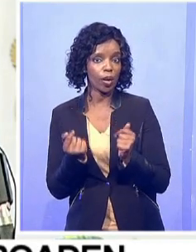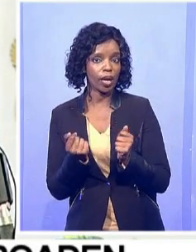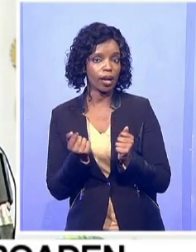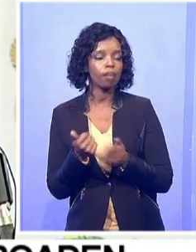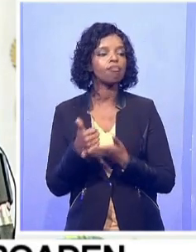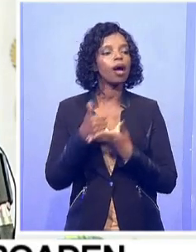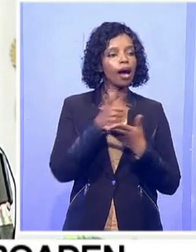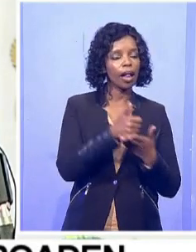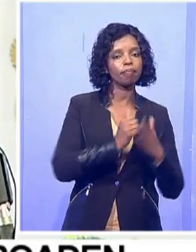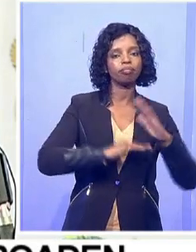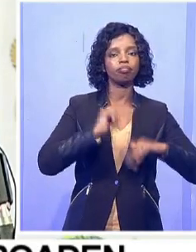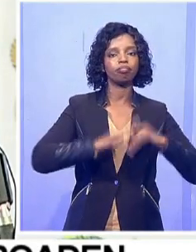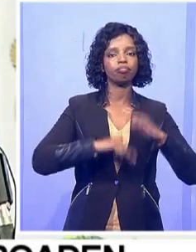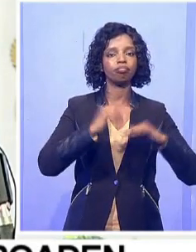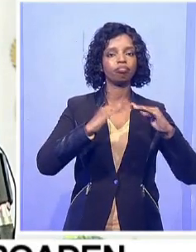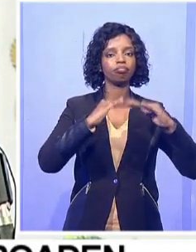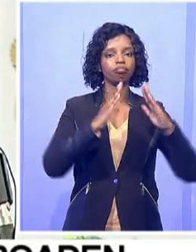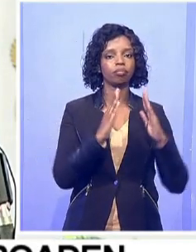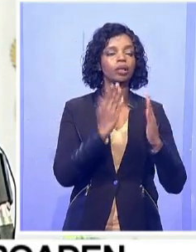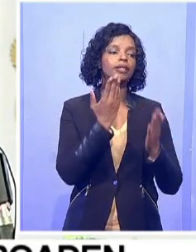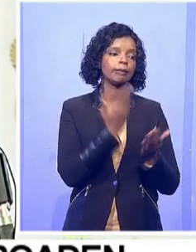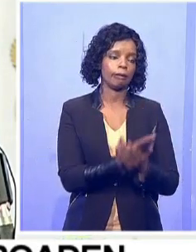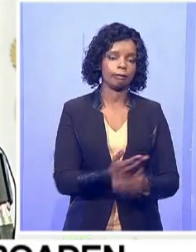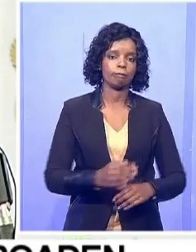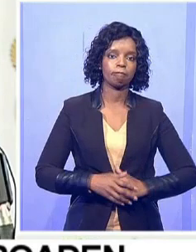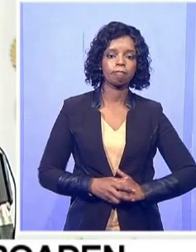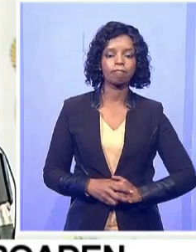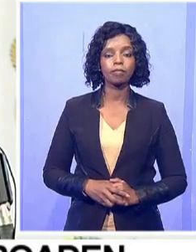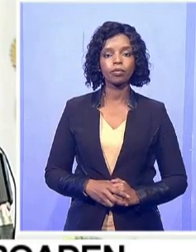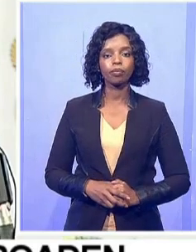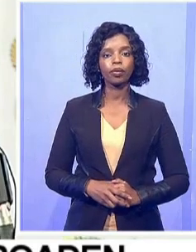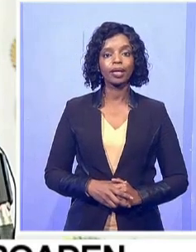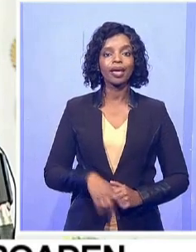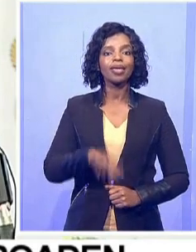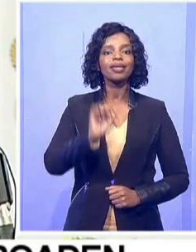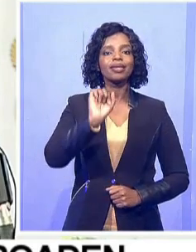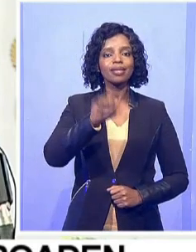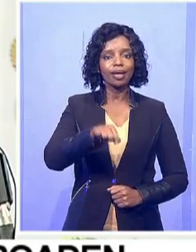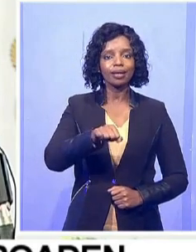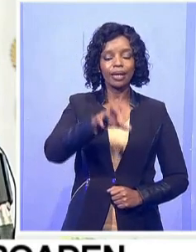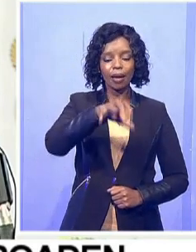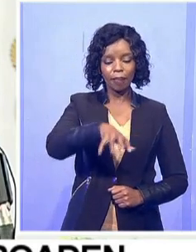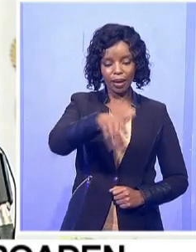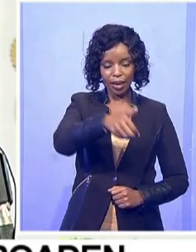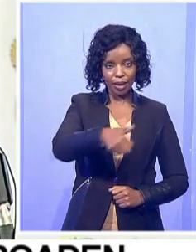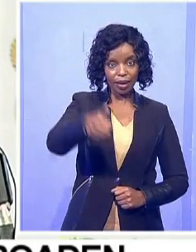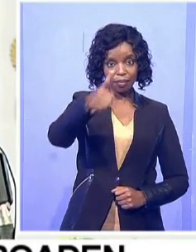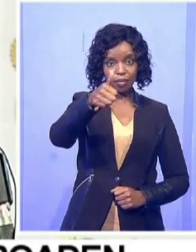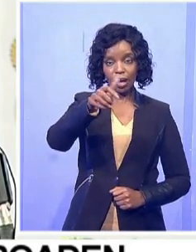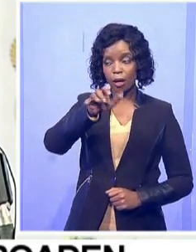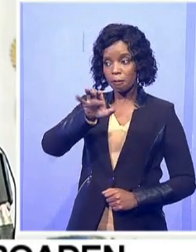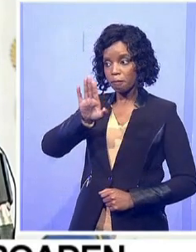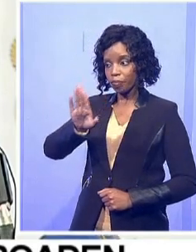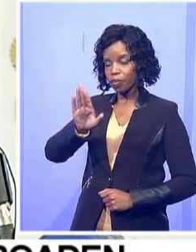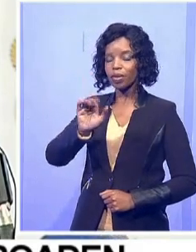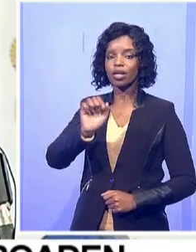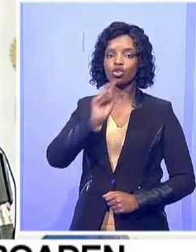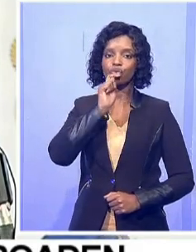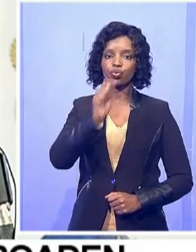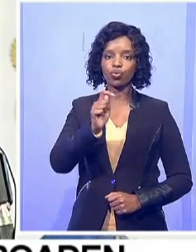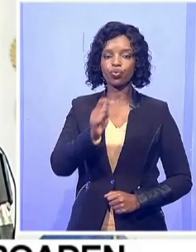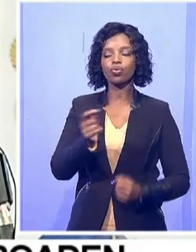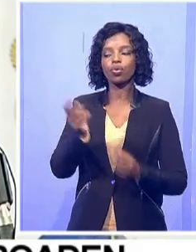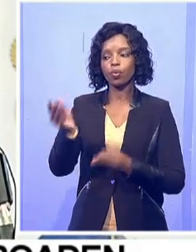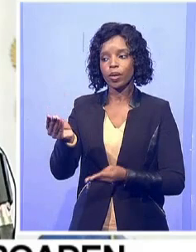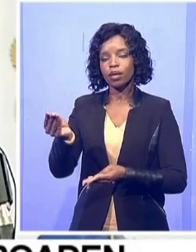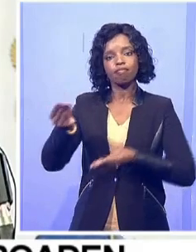Yes, Premier, we must acknowledge the fact that we have received the memorandum that has been sent